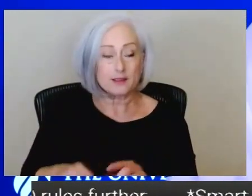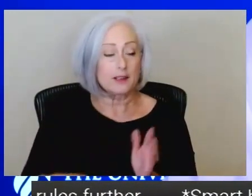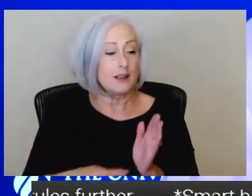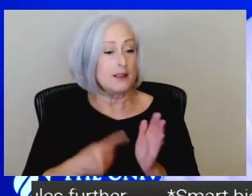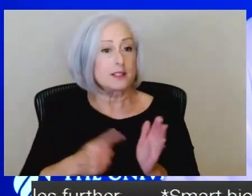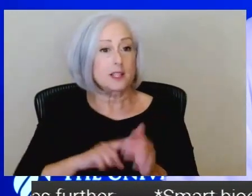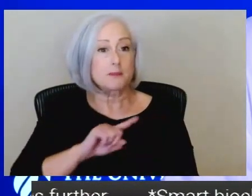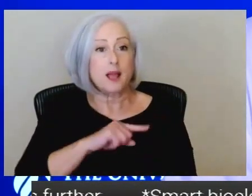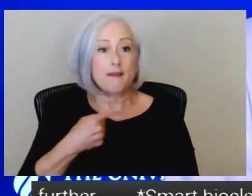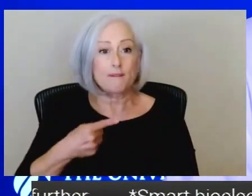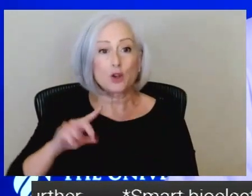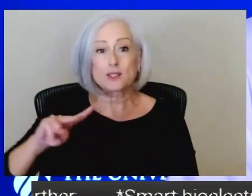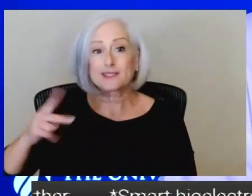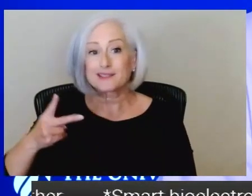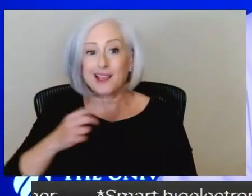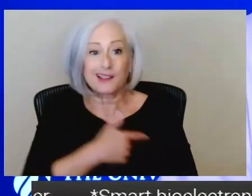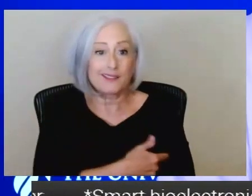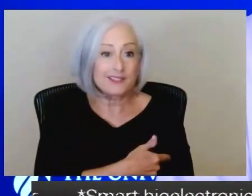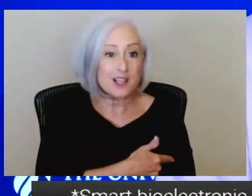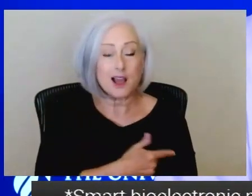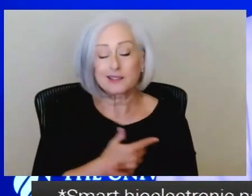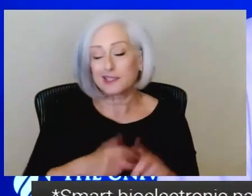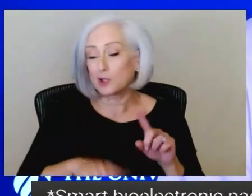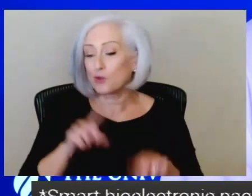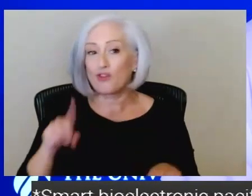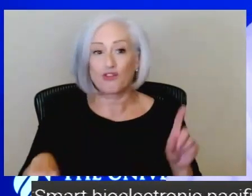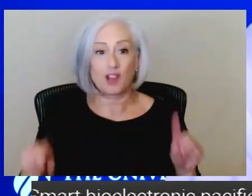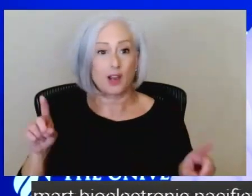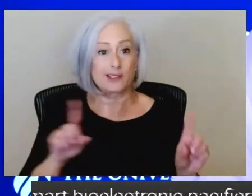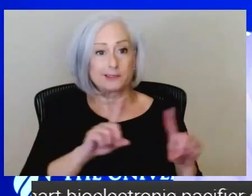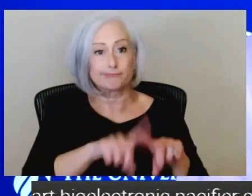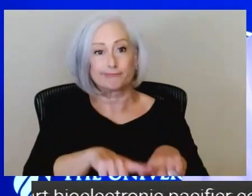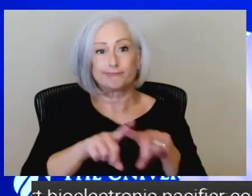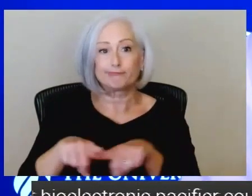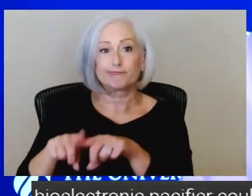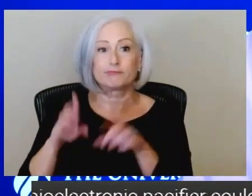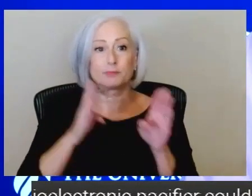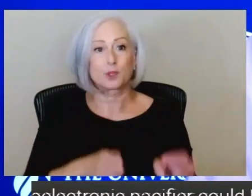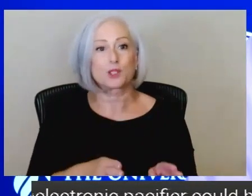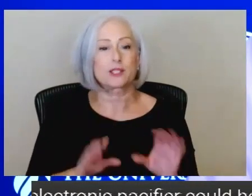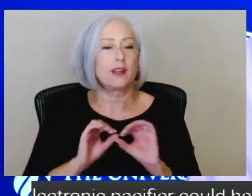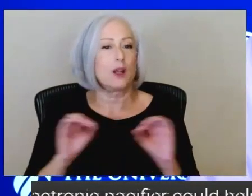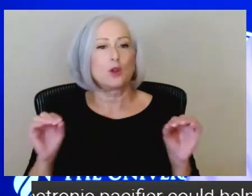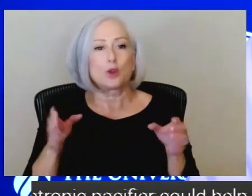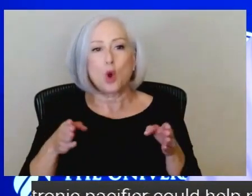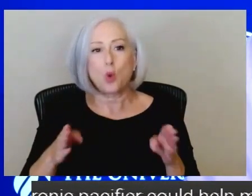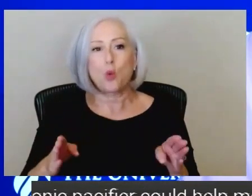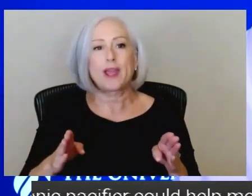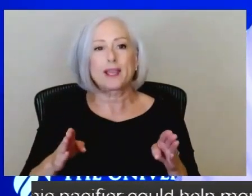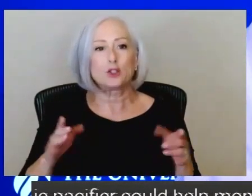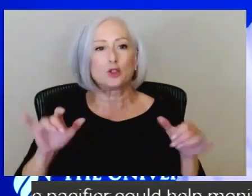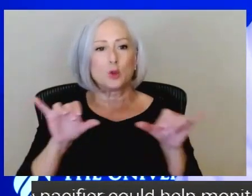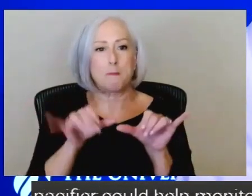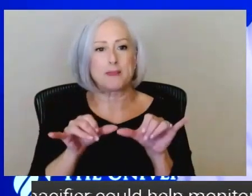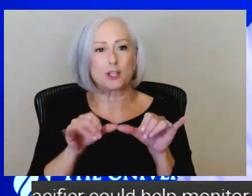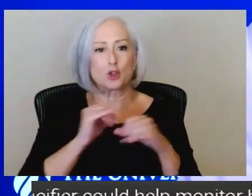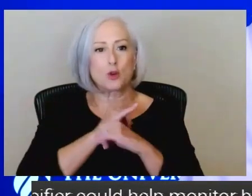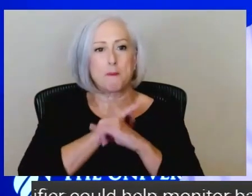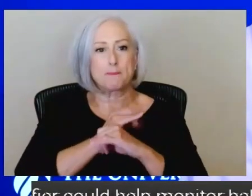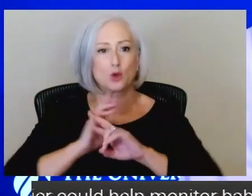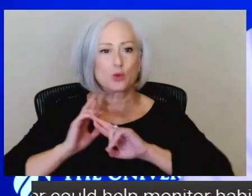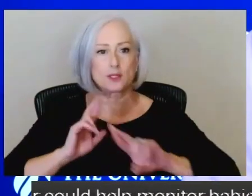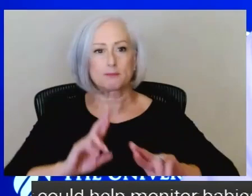other people didn't. So I think it just varies. And again, there is no way to measure your immune response to the vaccine by